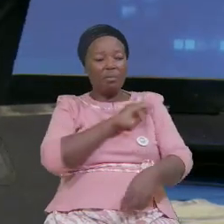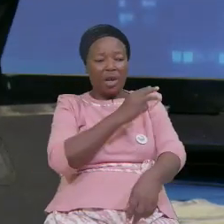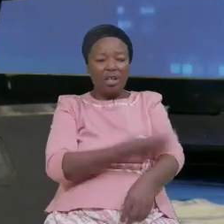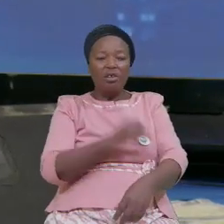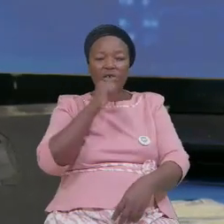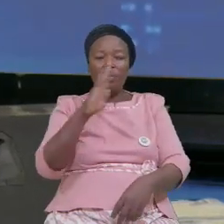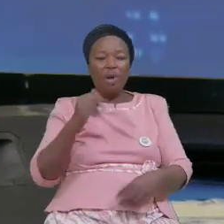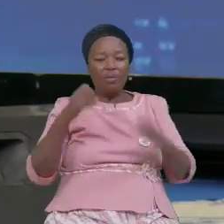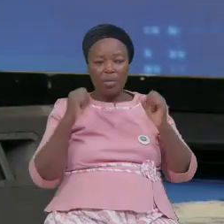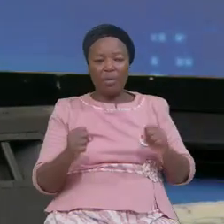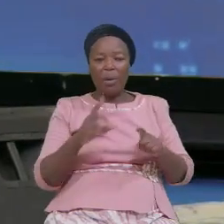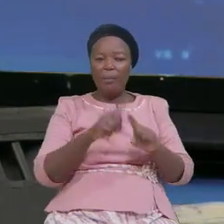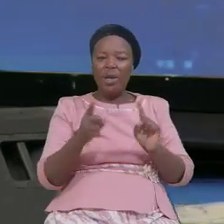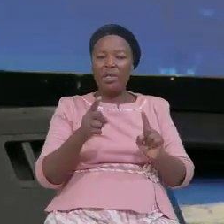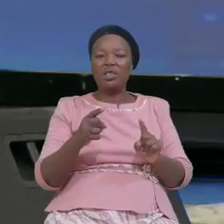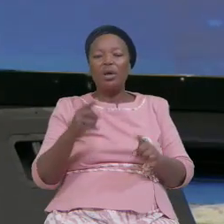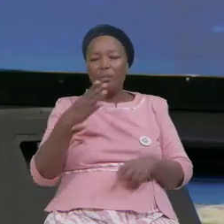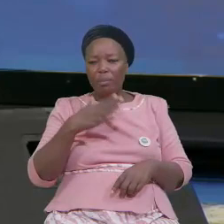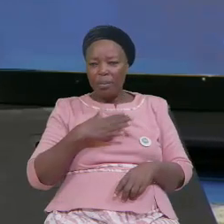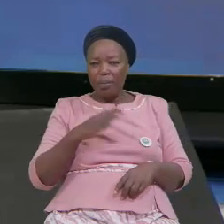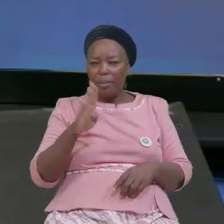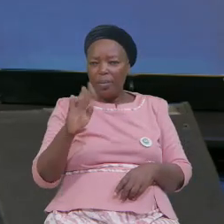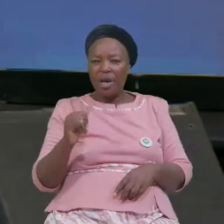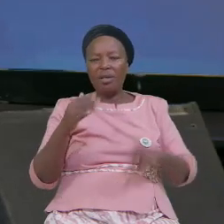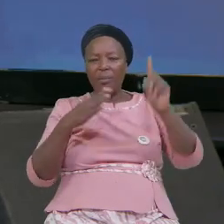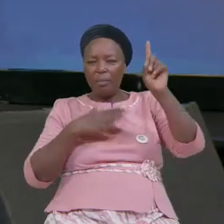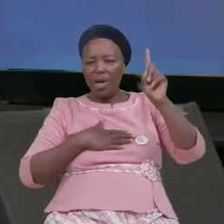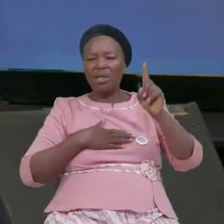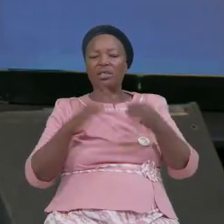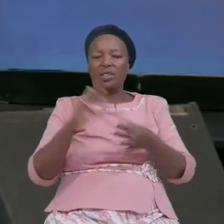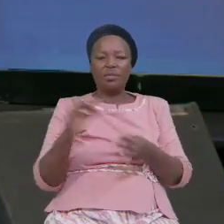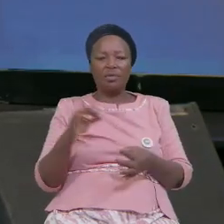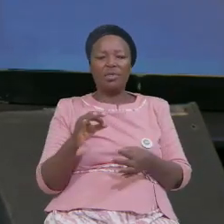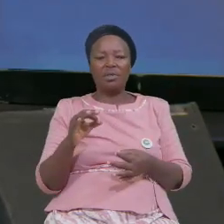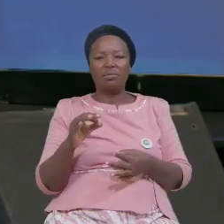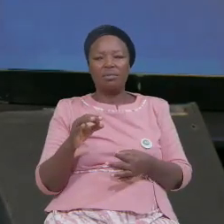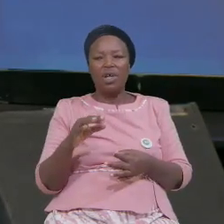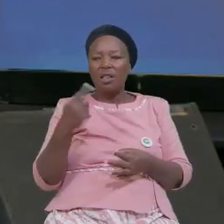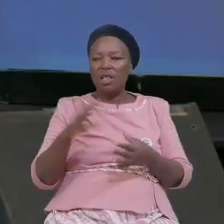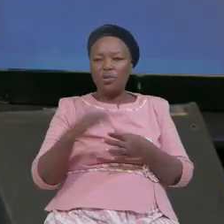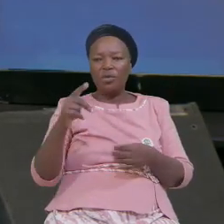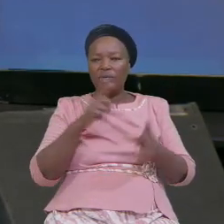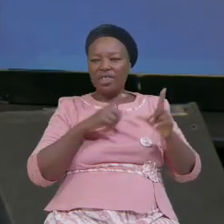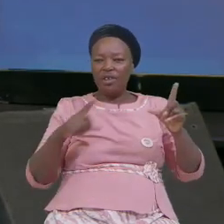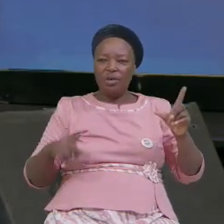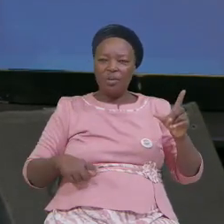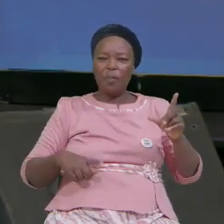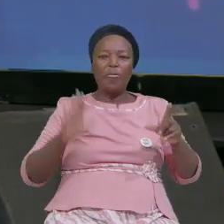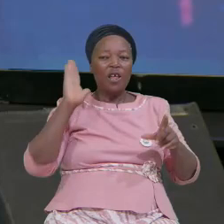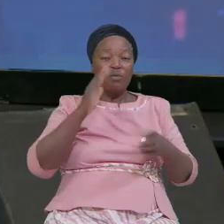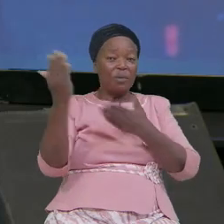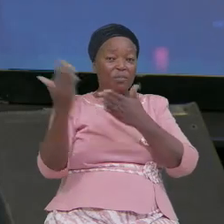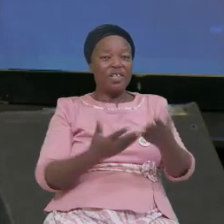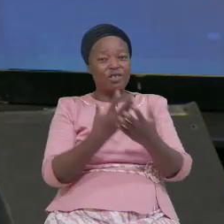power, but by my spirit. The spirit of the Lord will bring solution